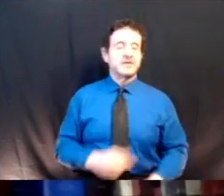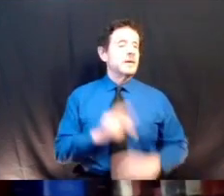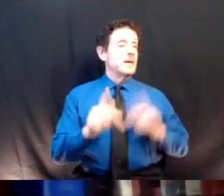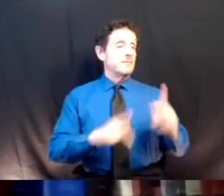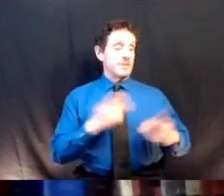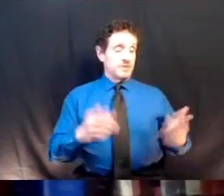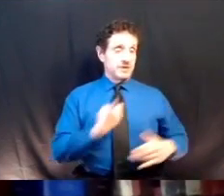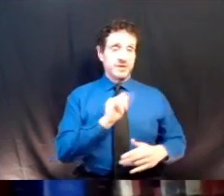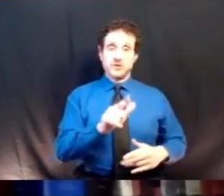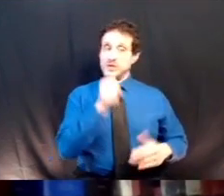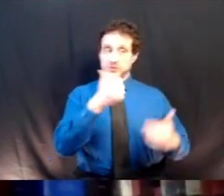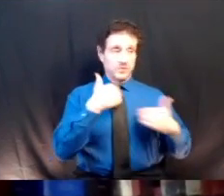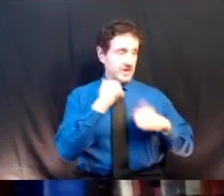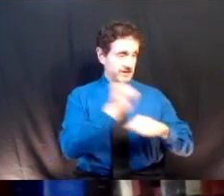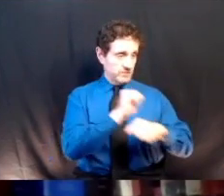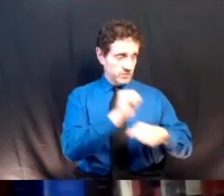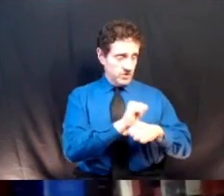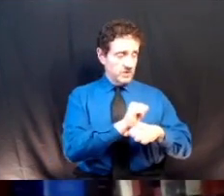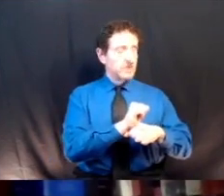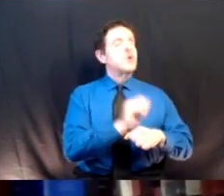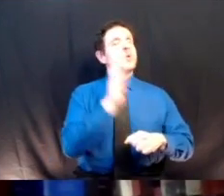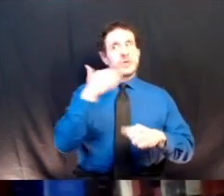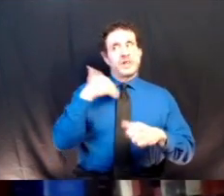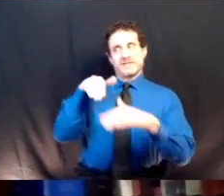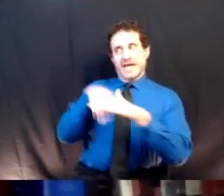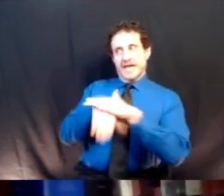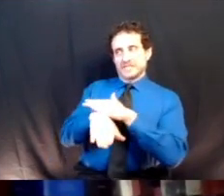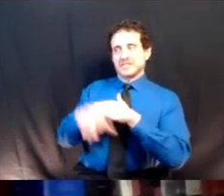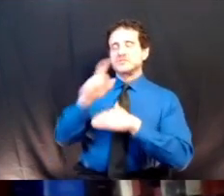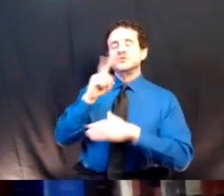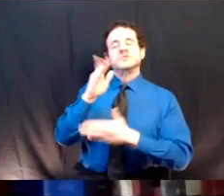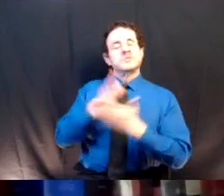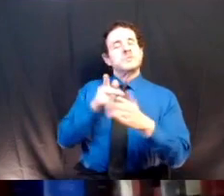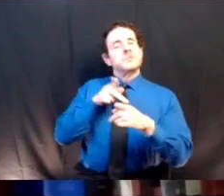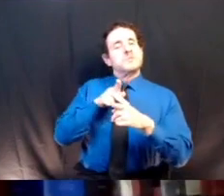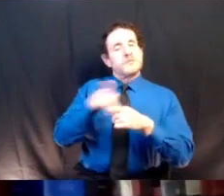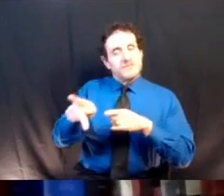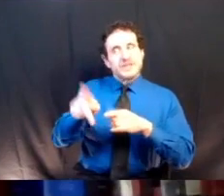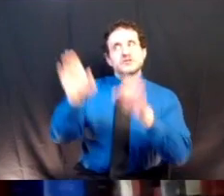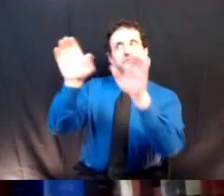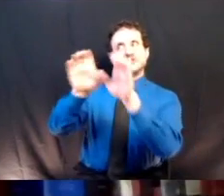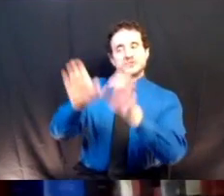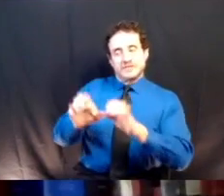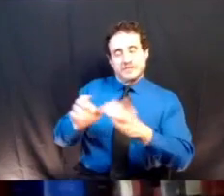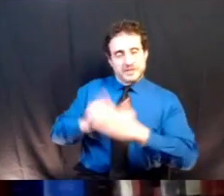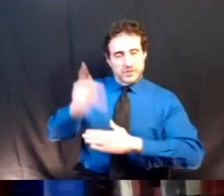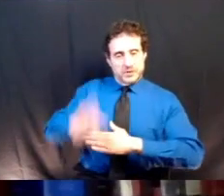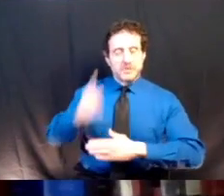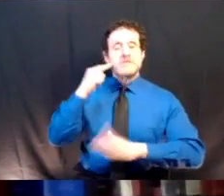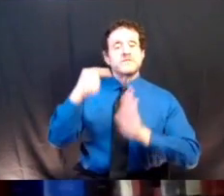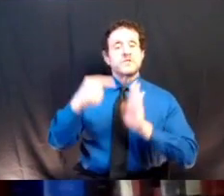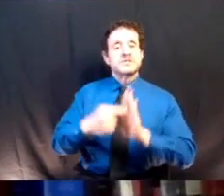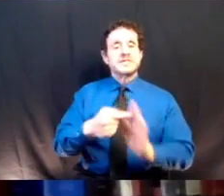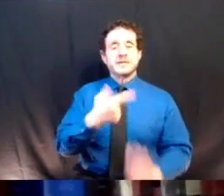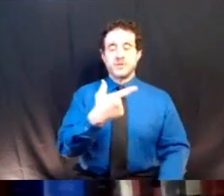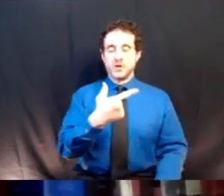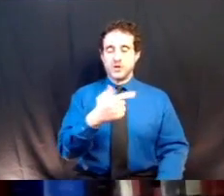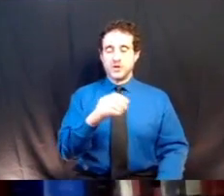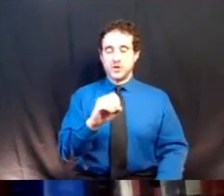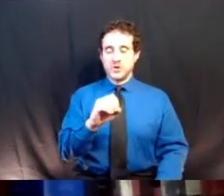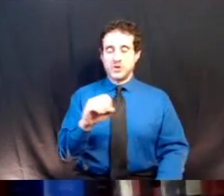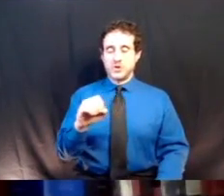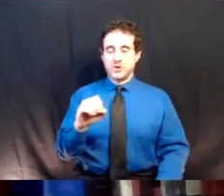will also have access to formal professional certificates, like the Google IT Support Professional